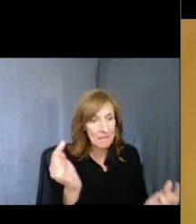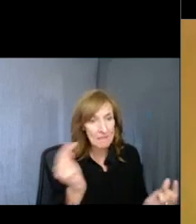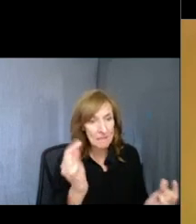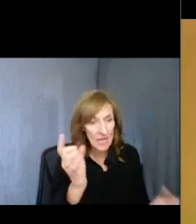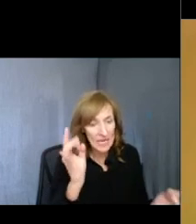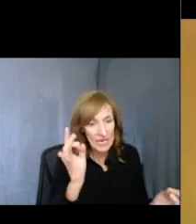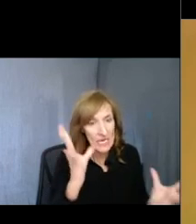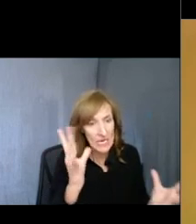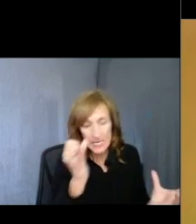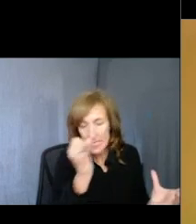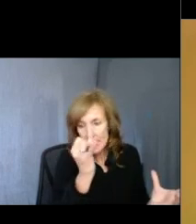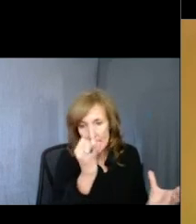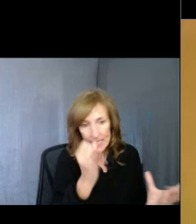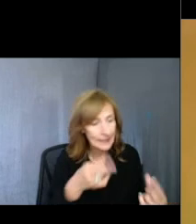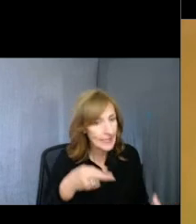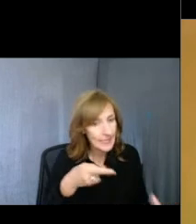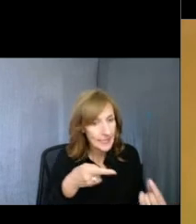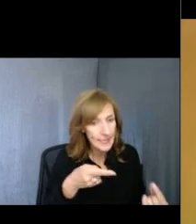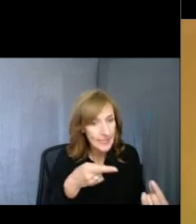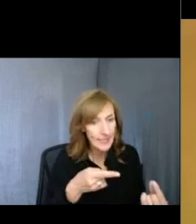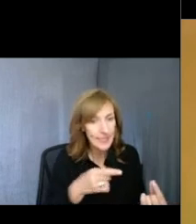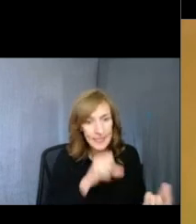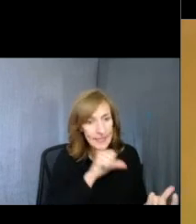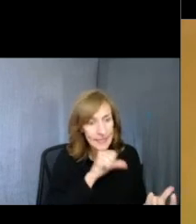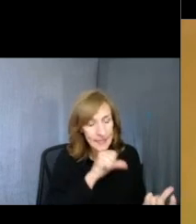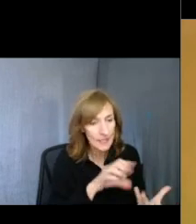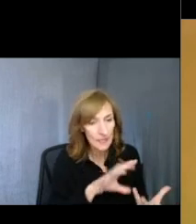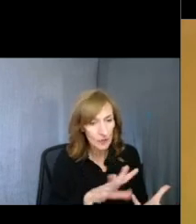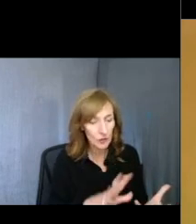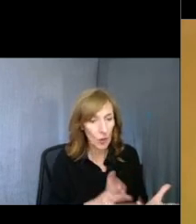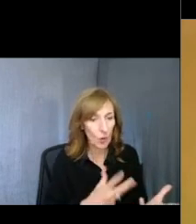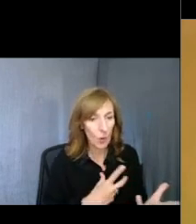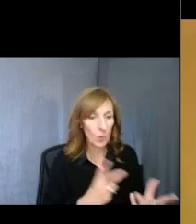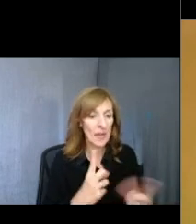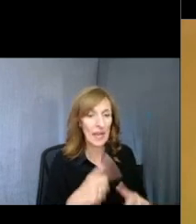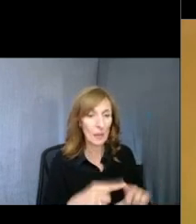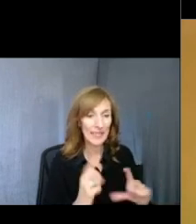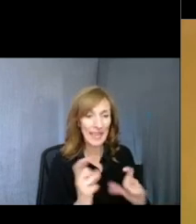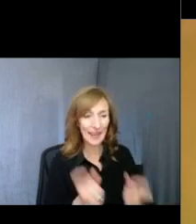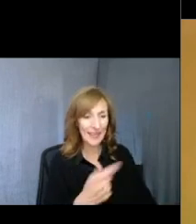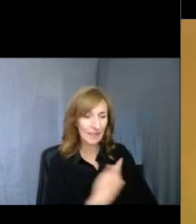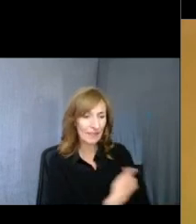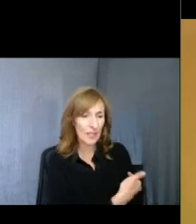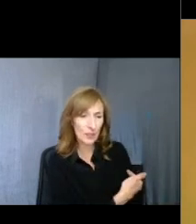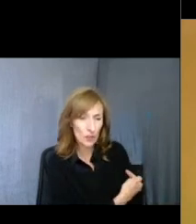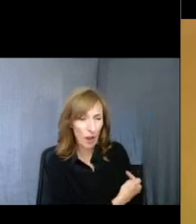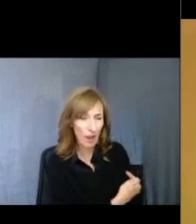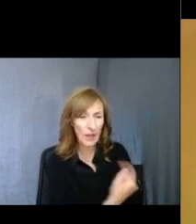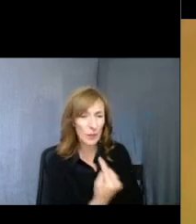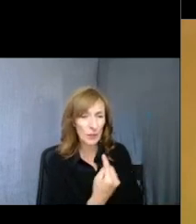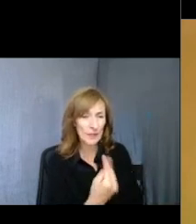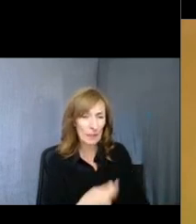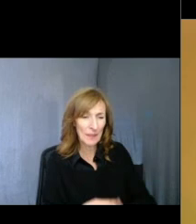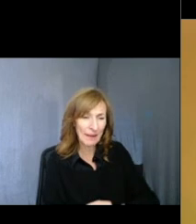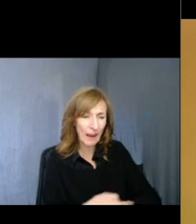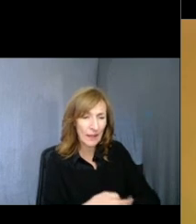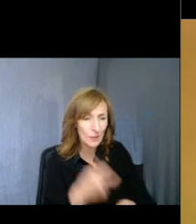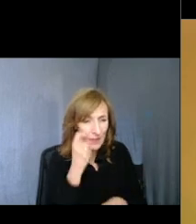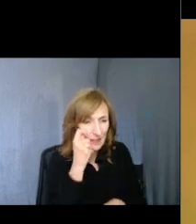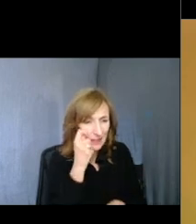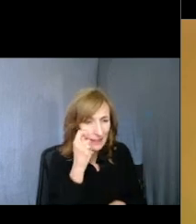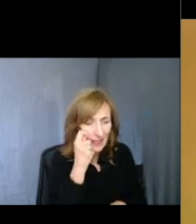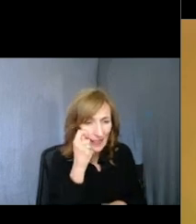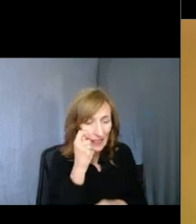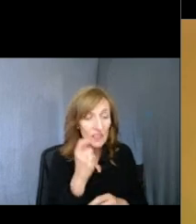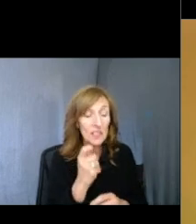They're intravenous forms, but not oral or subcutaneous that people can give. And what some very, very recent